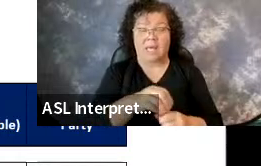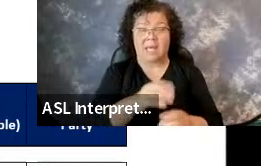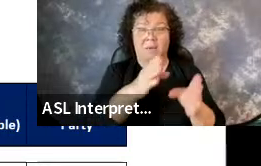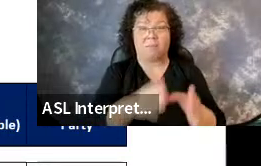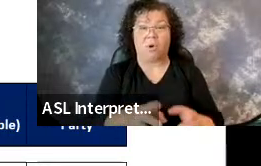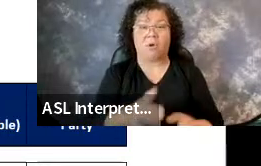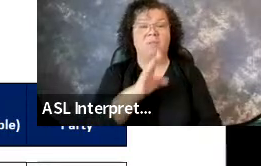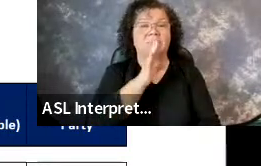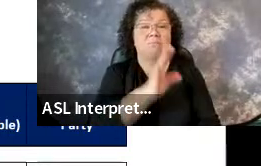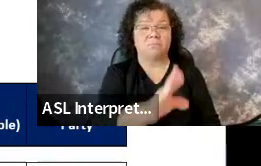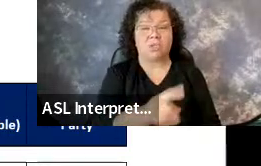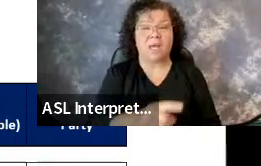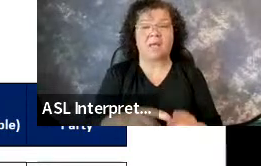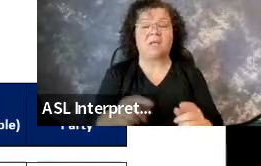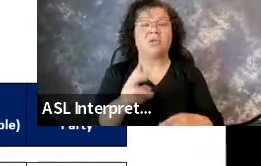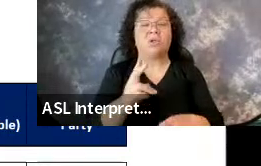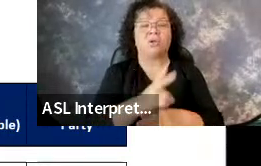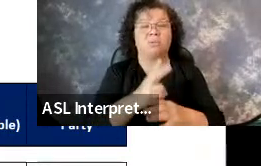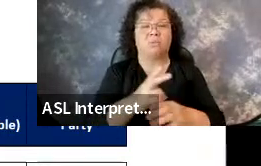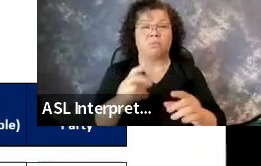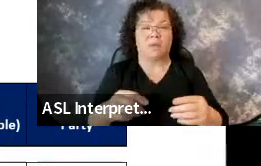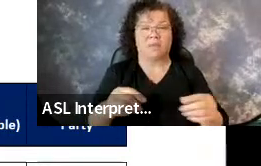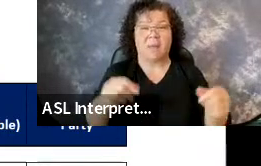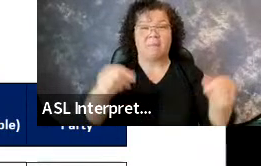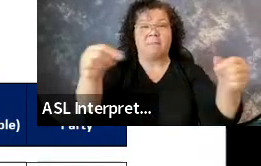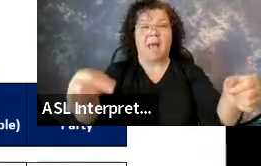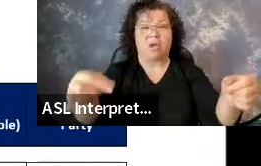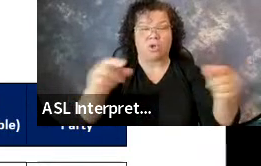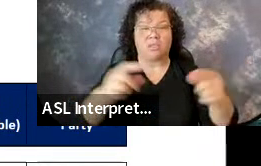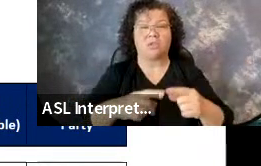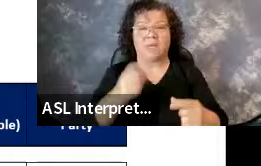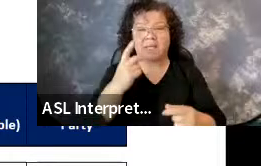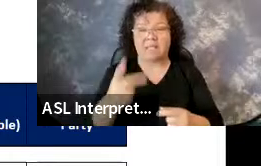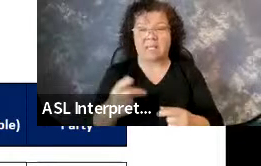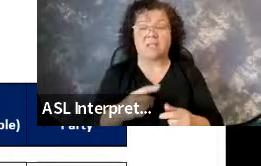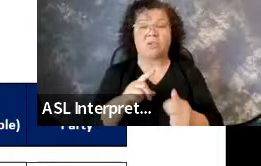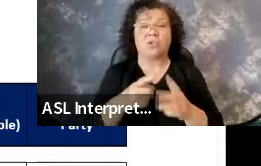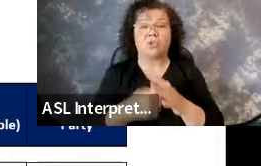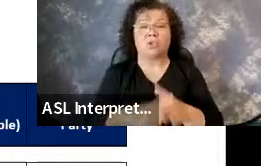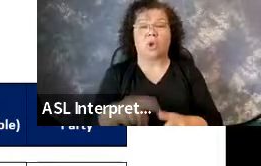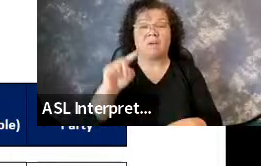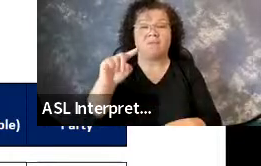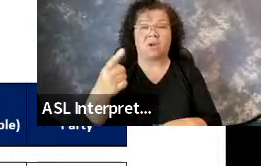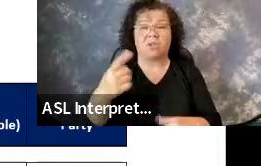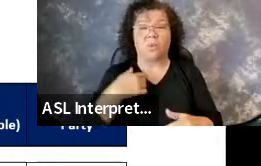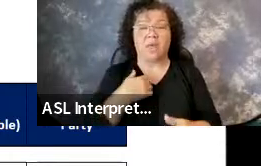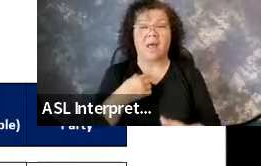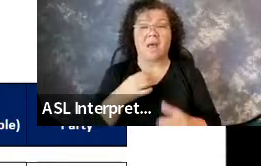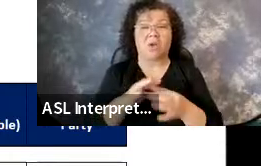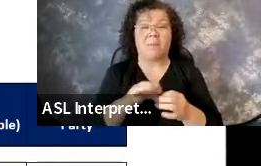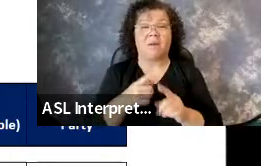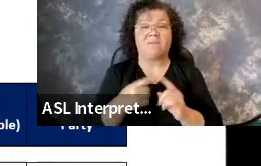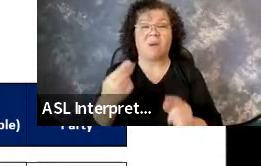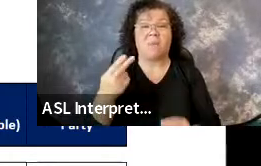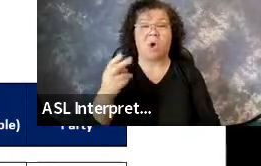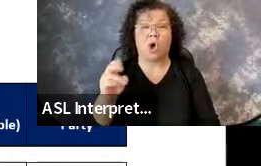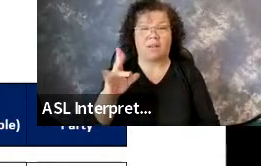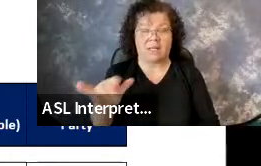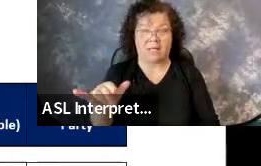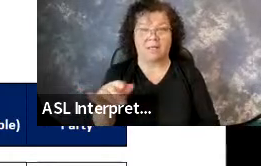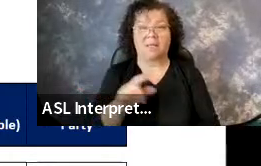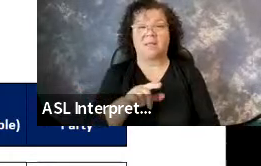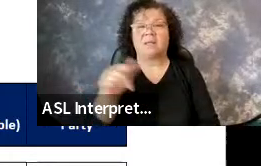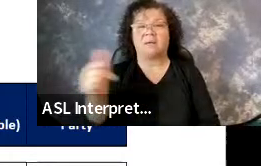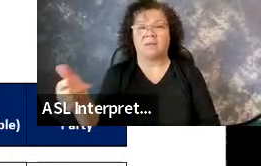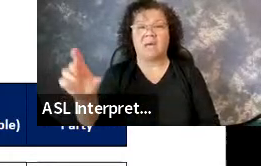that placard up. I know we're going to have a lot of great discussion. All right, starting first, we have a comment from Holly, and then we'll move virtually to Peter.